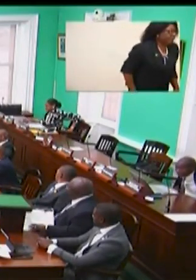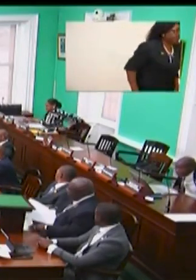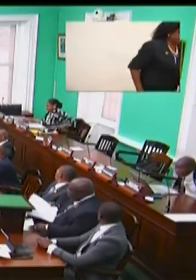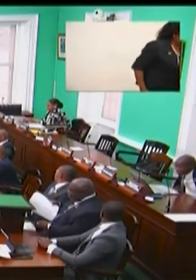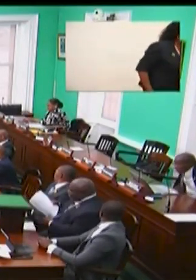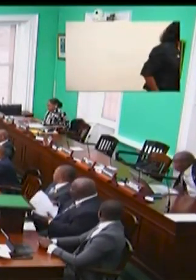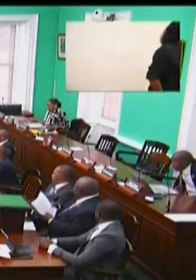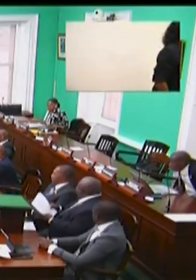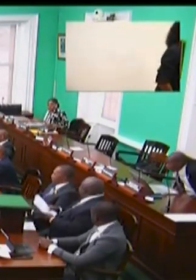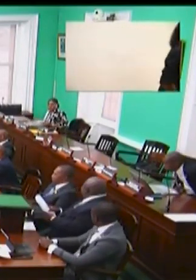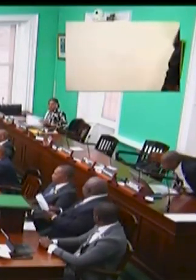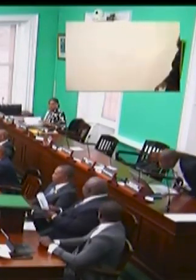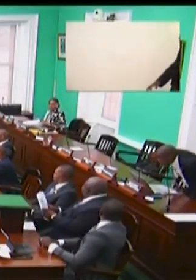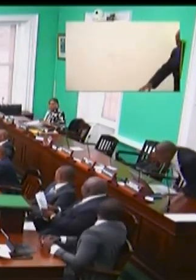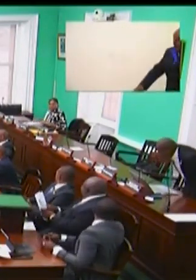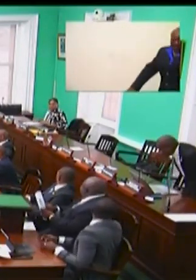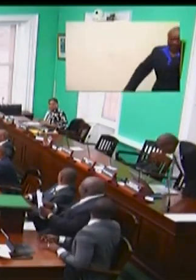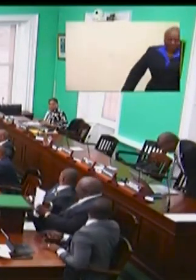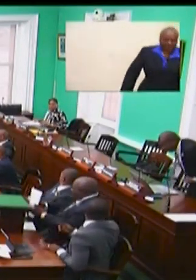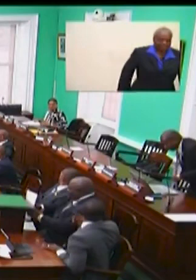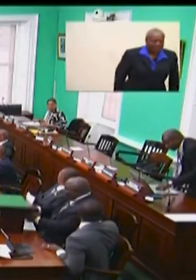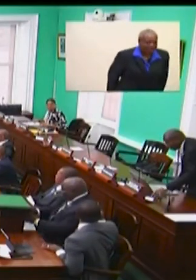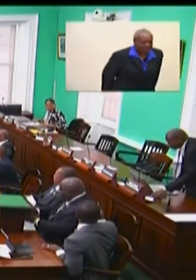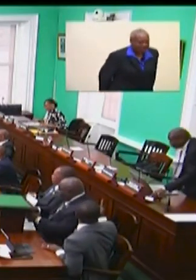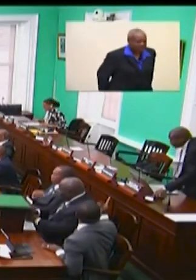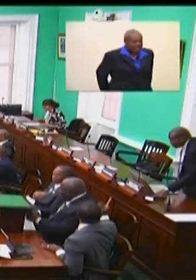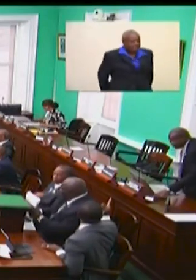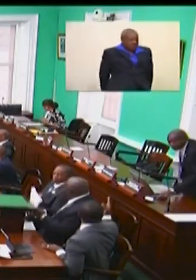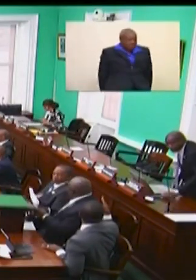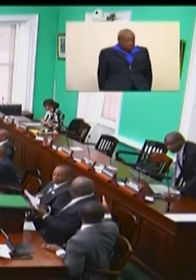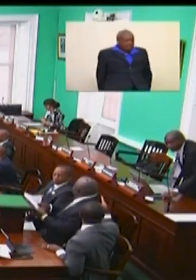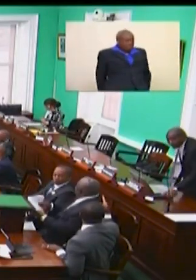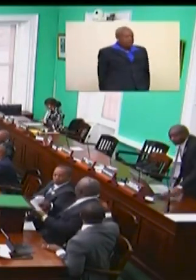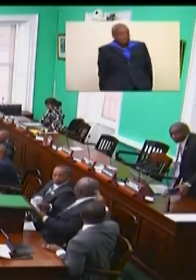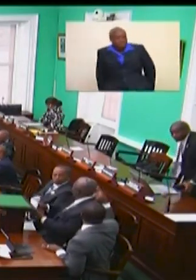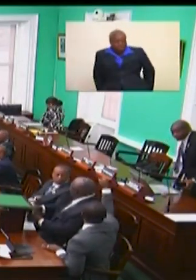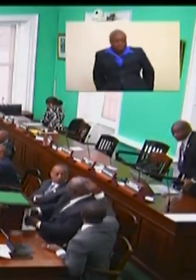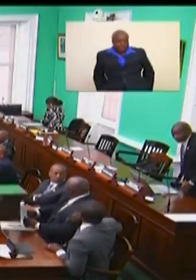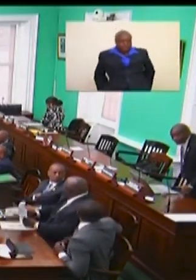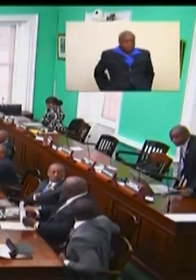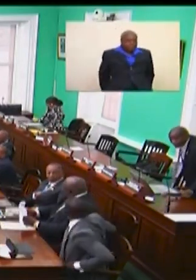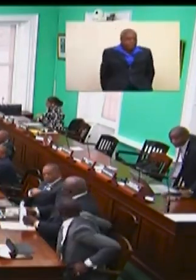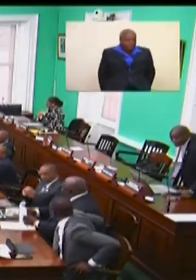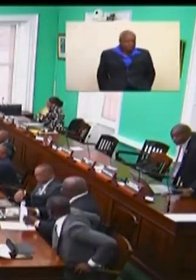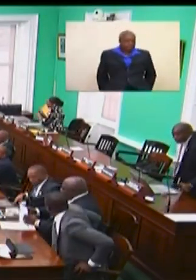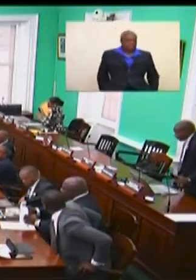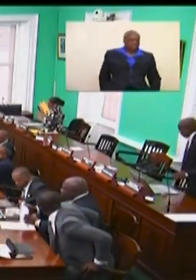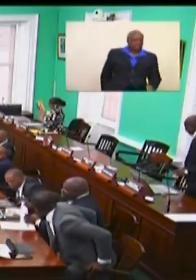Thank you.